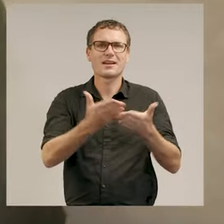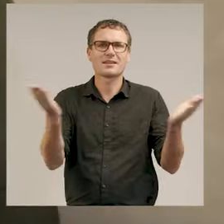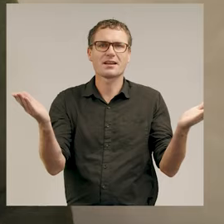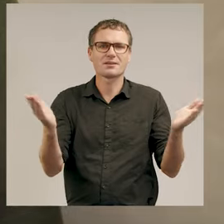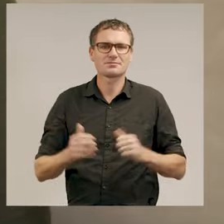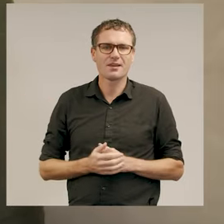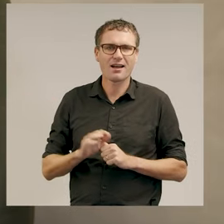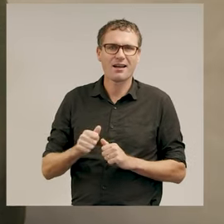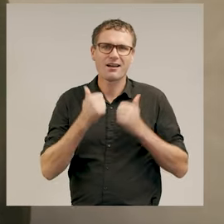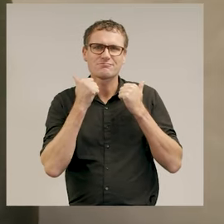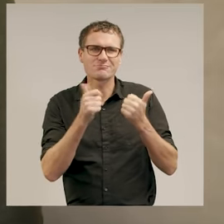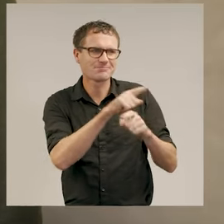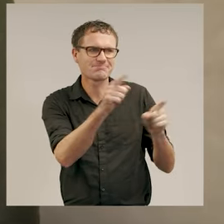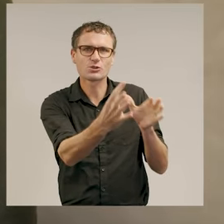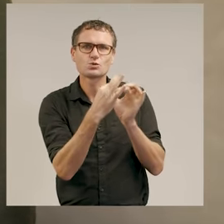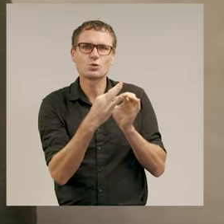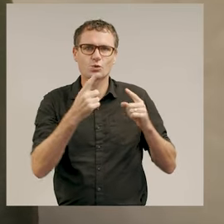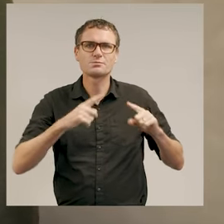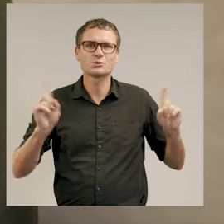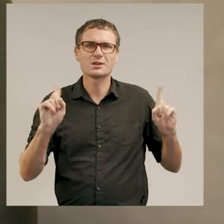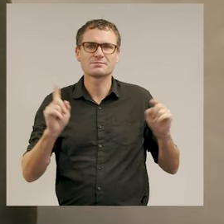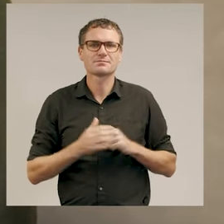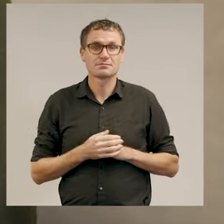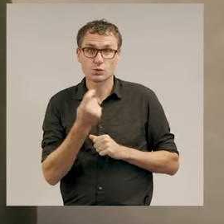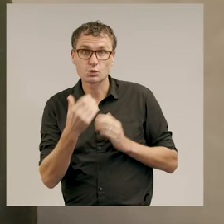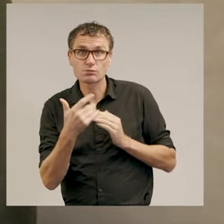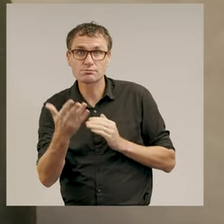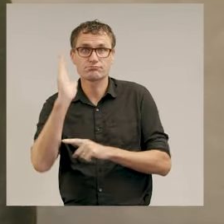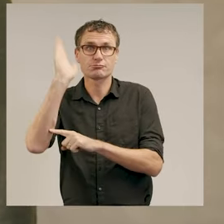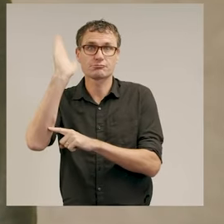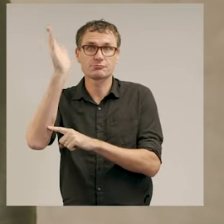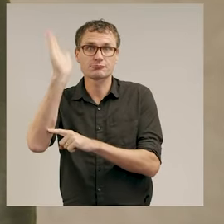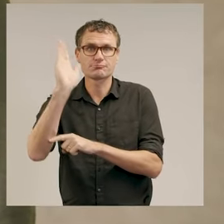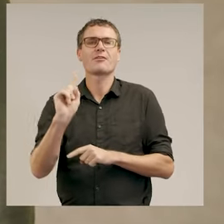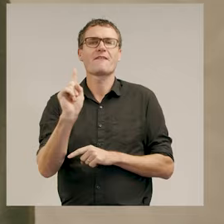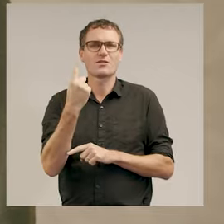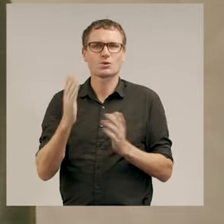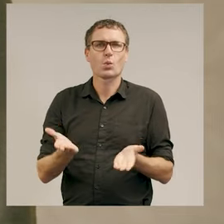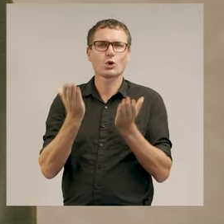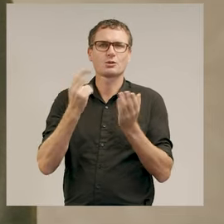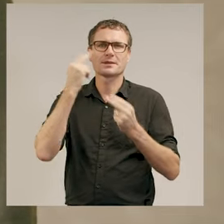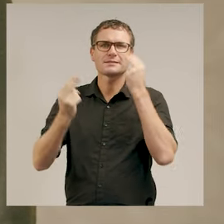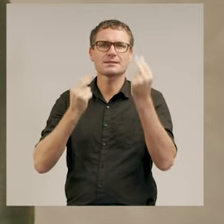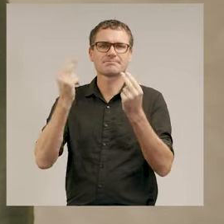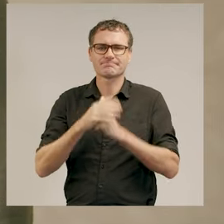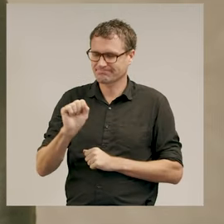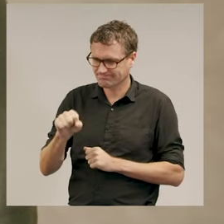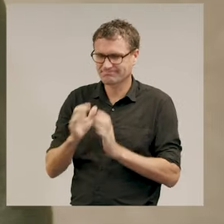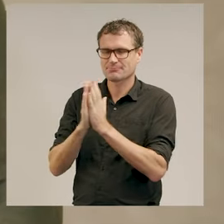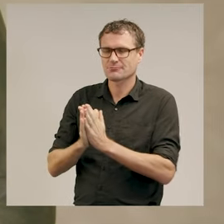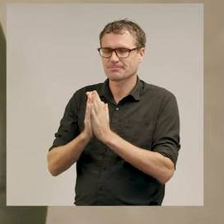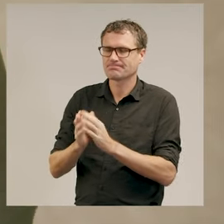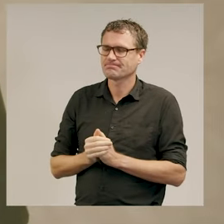Kia ora, e te whānau. Hey, it is so good to have you join us today. Very soon we're going to hear from one of our team, but before we do, we're going to have some worship. Yeah, let's